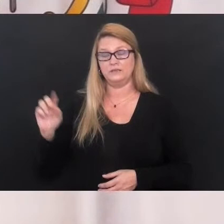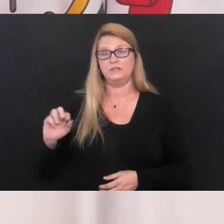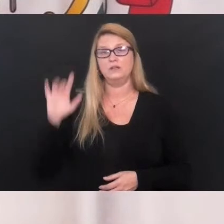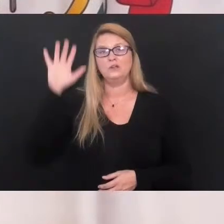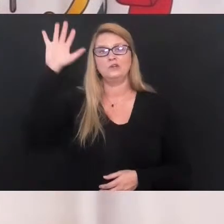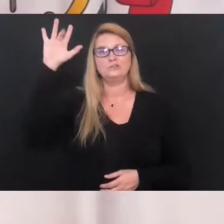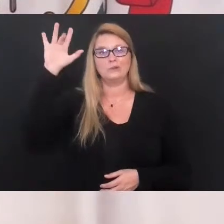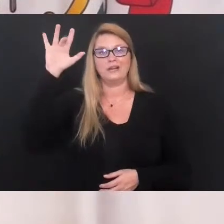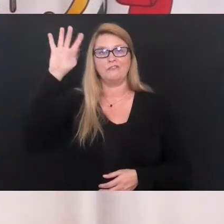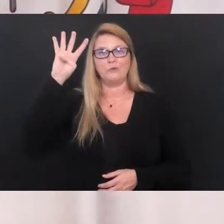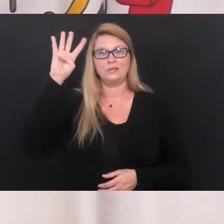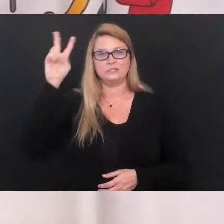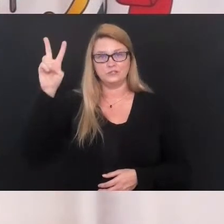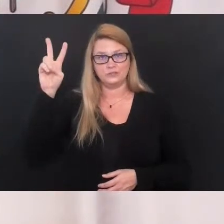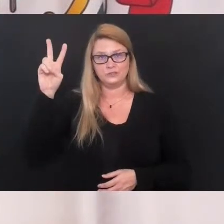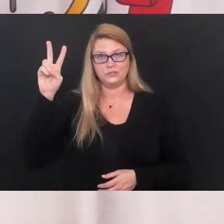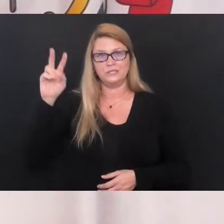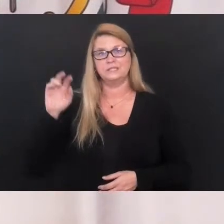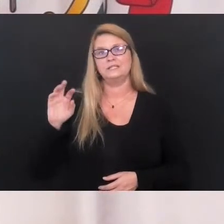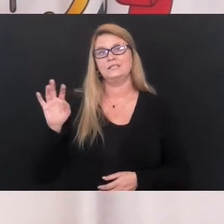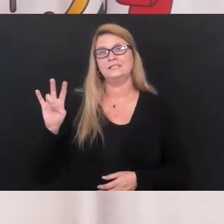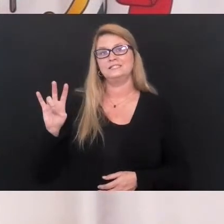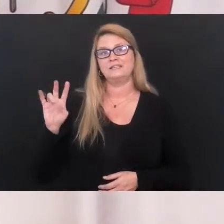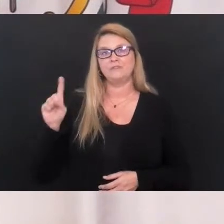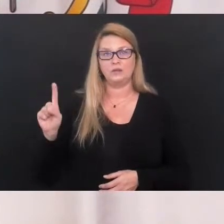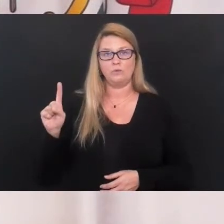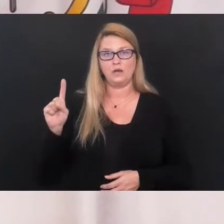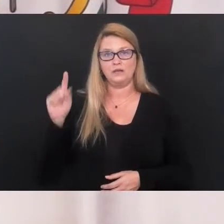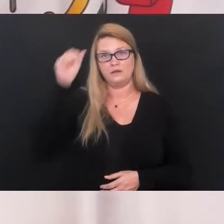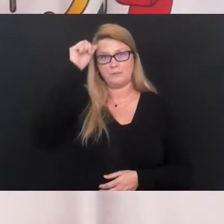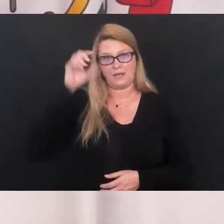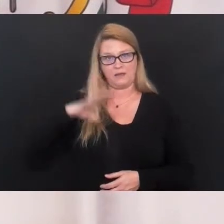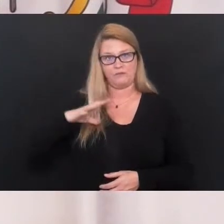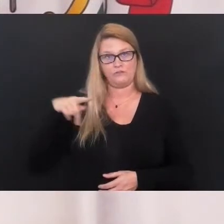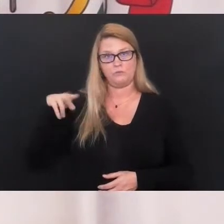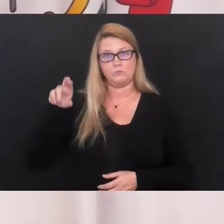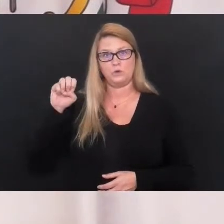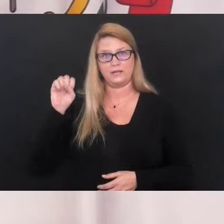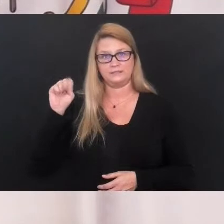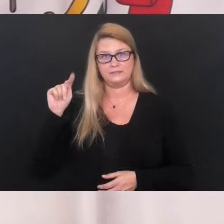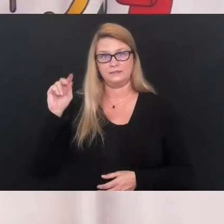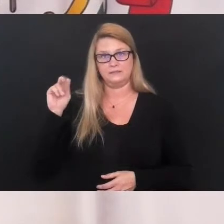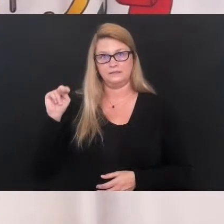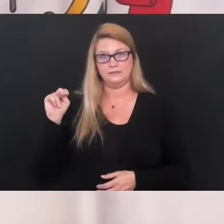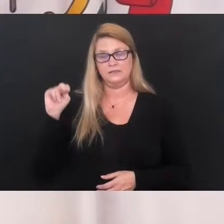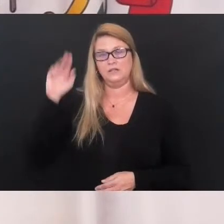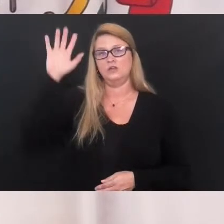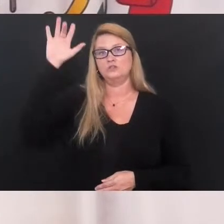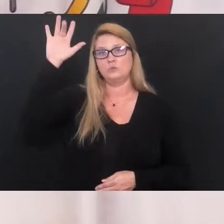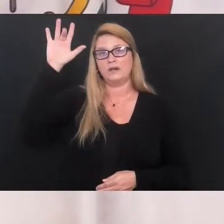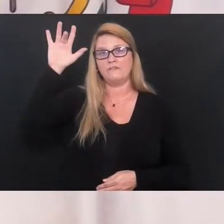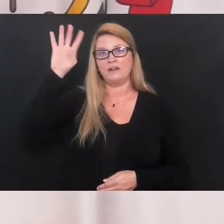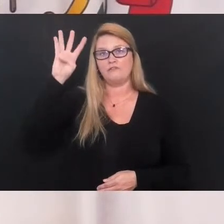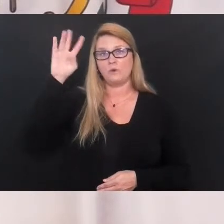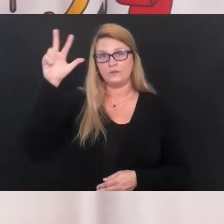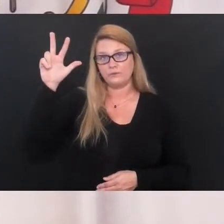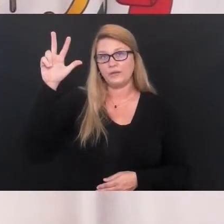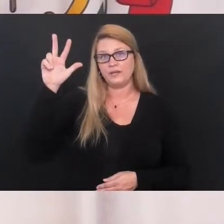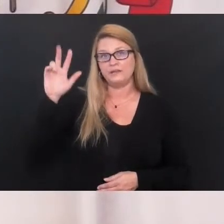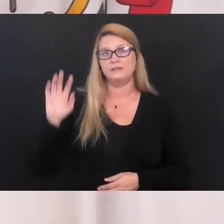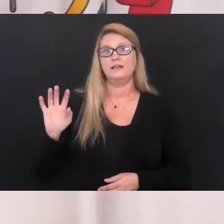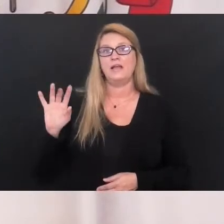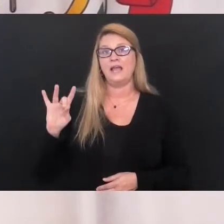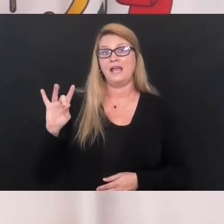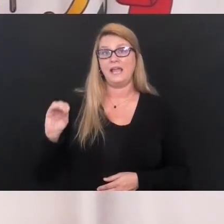Our 2,542nd death is a 71-year-old male from Preston County. Our 2,543rd death is